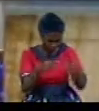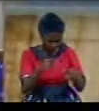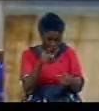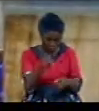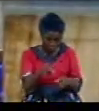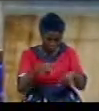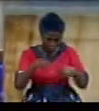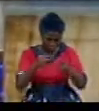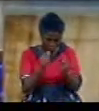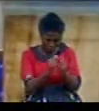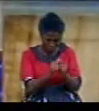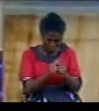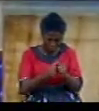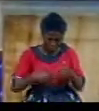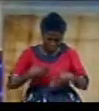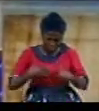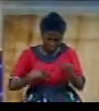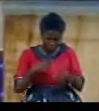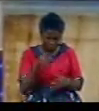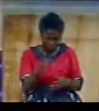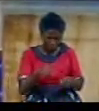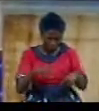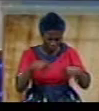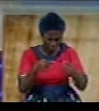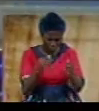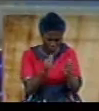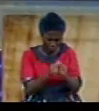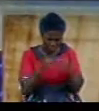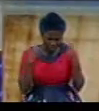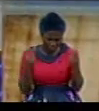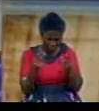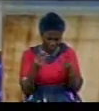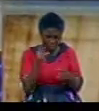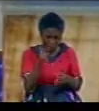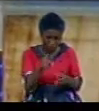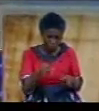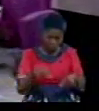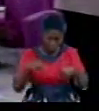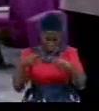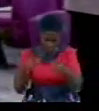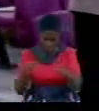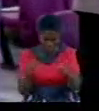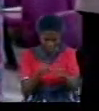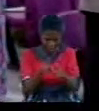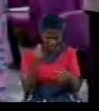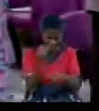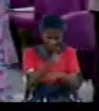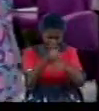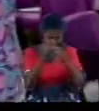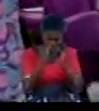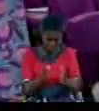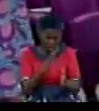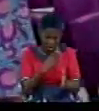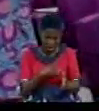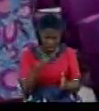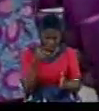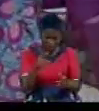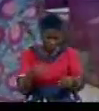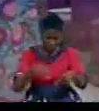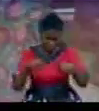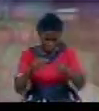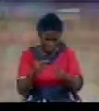joy you go with victory you go and say conqueror and you go